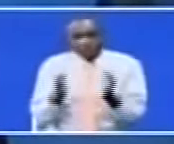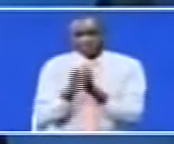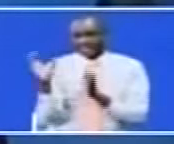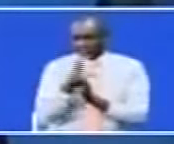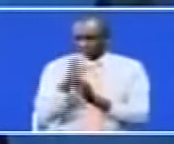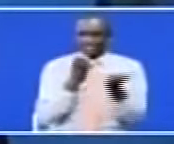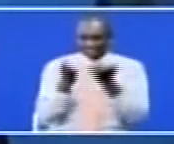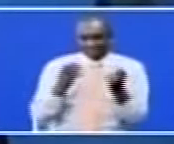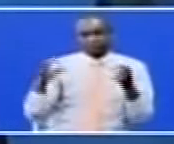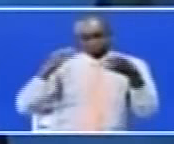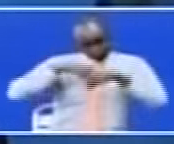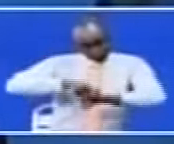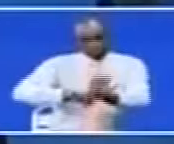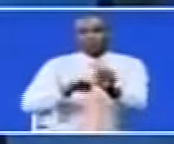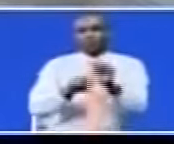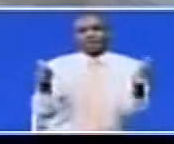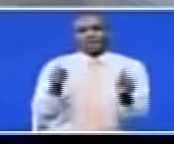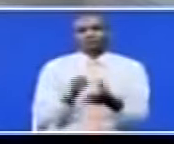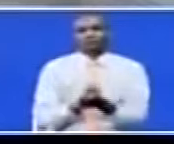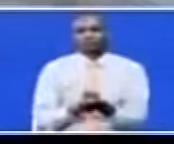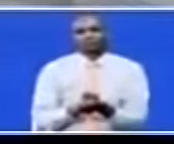customer services.